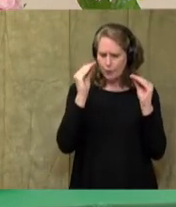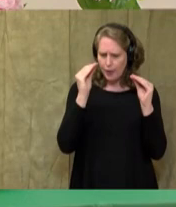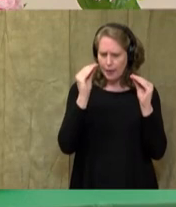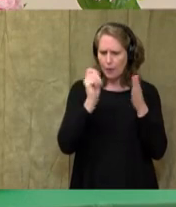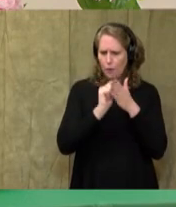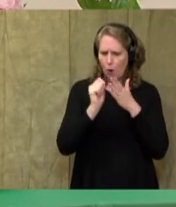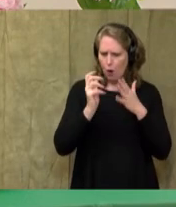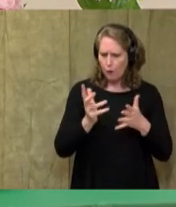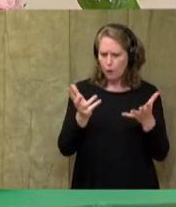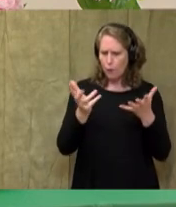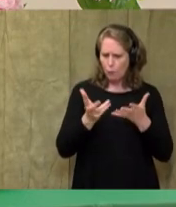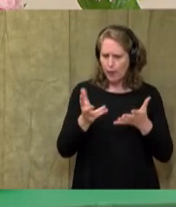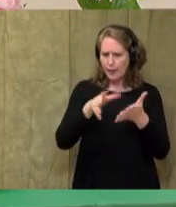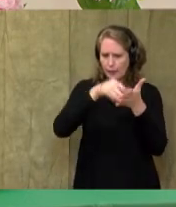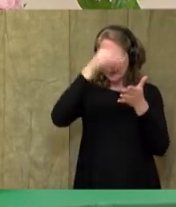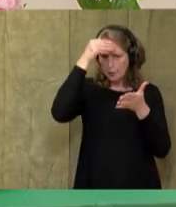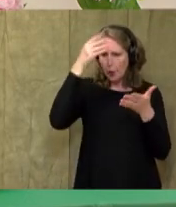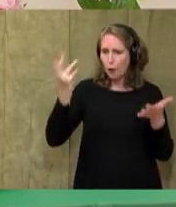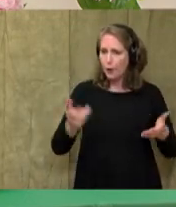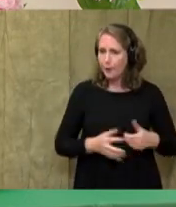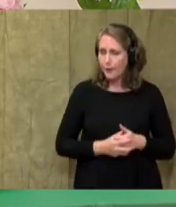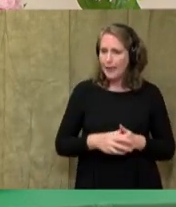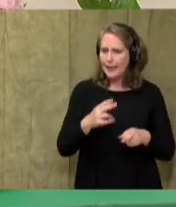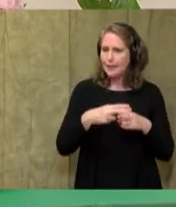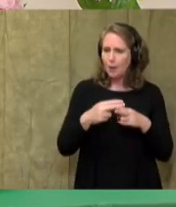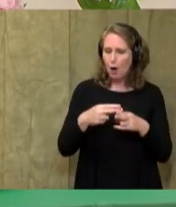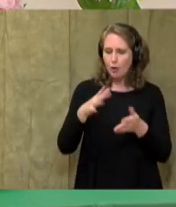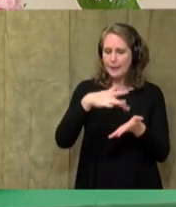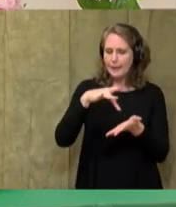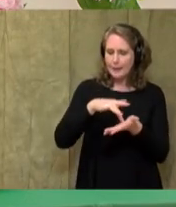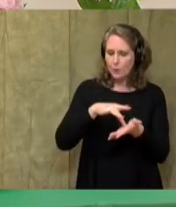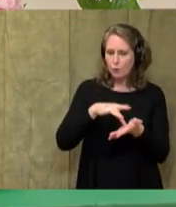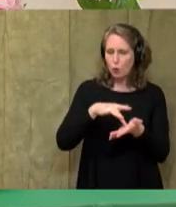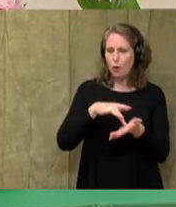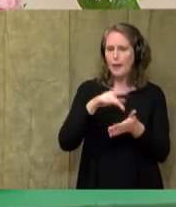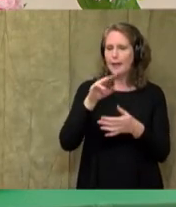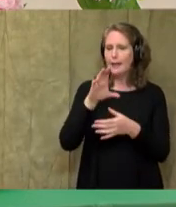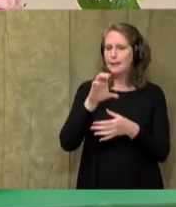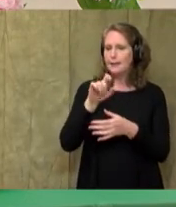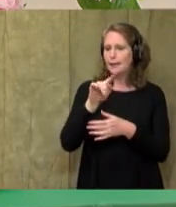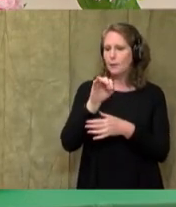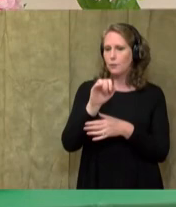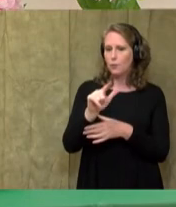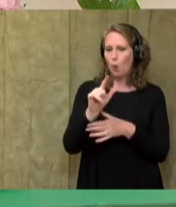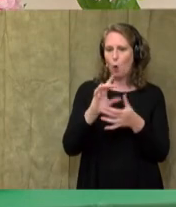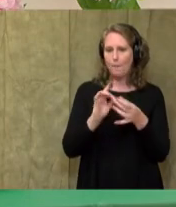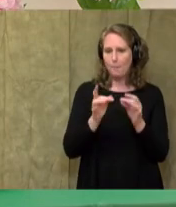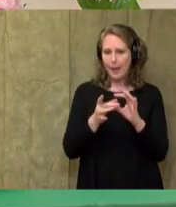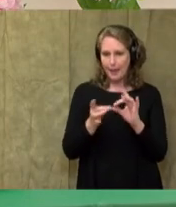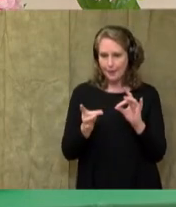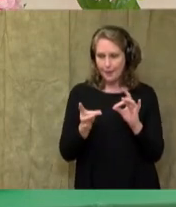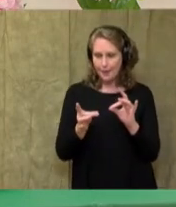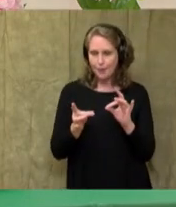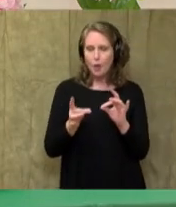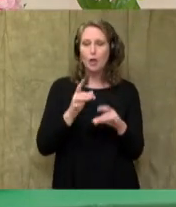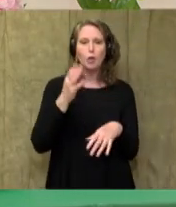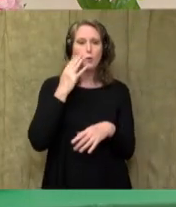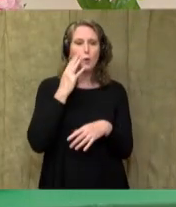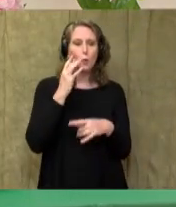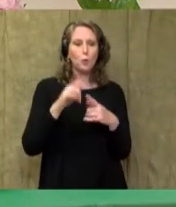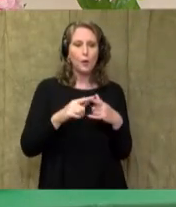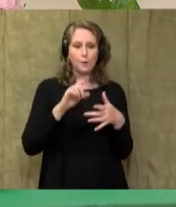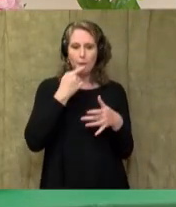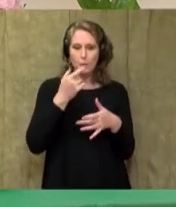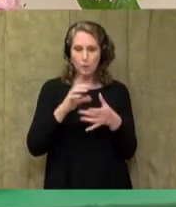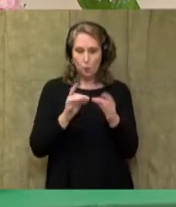message or lesson of the story, okay? All right, so first up, when we're retelling a story, as you remember,